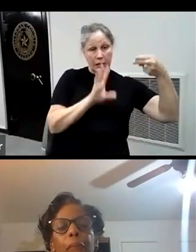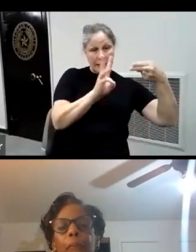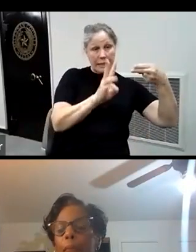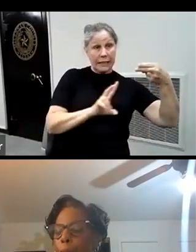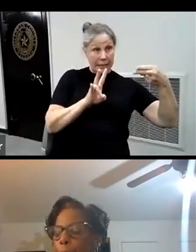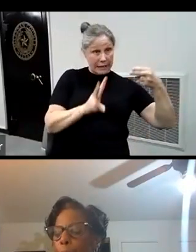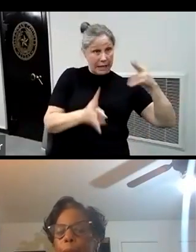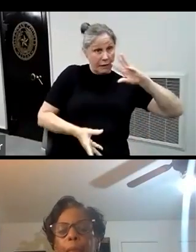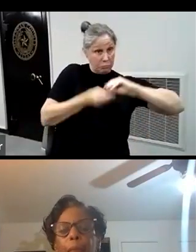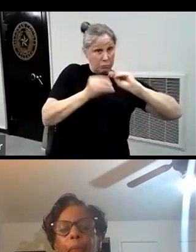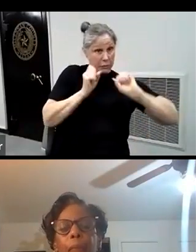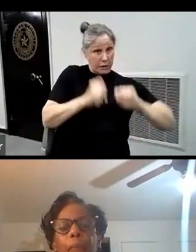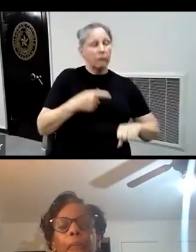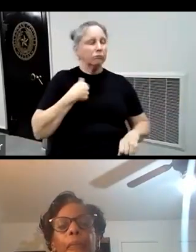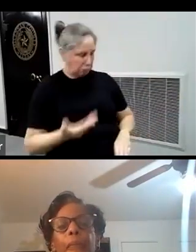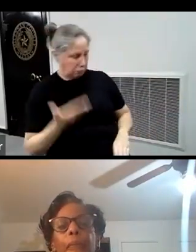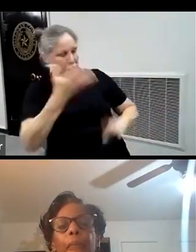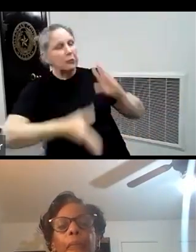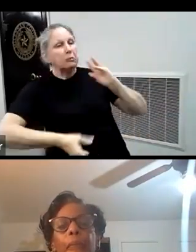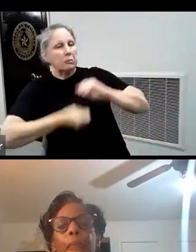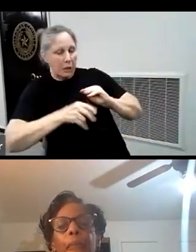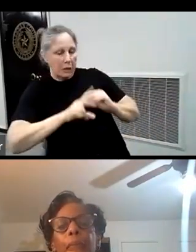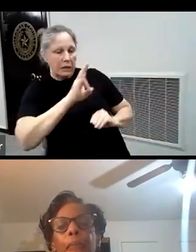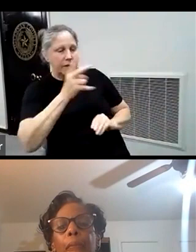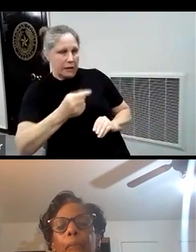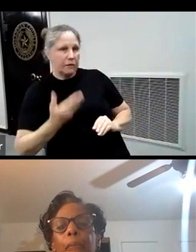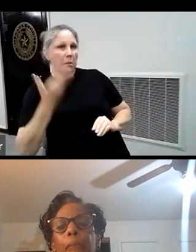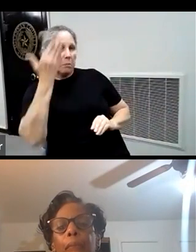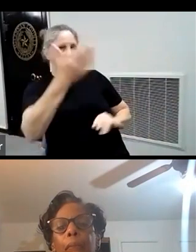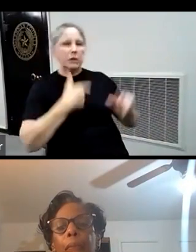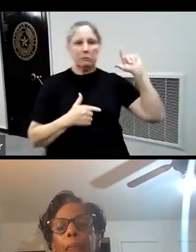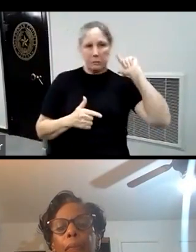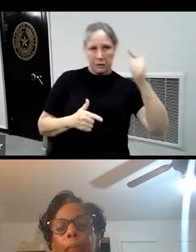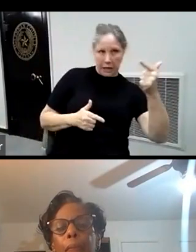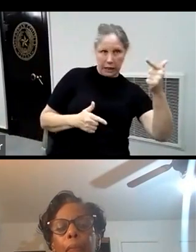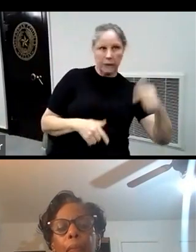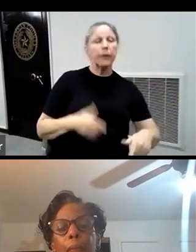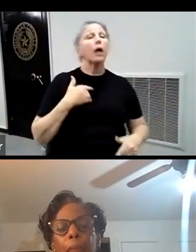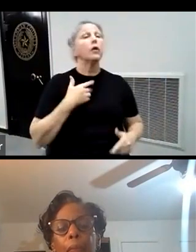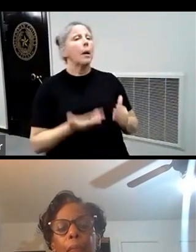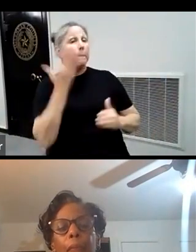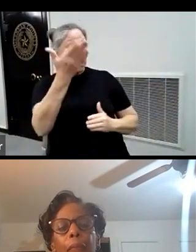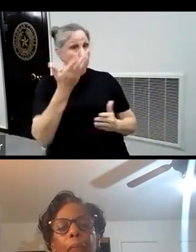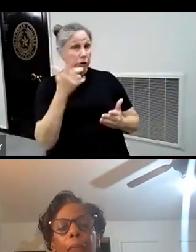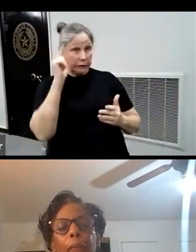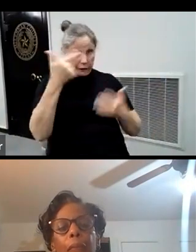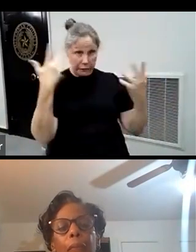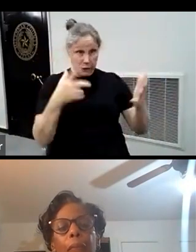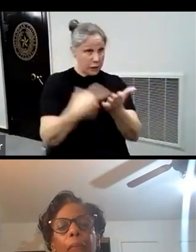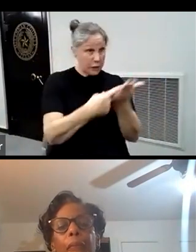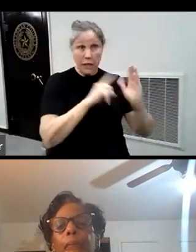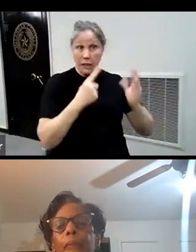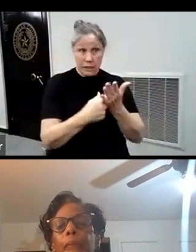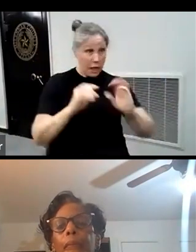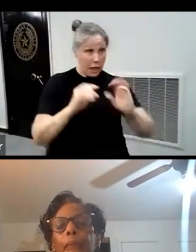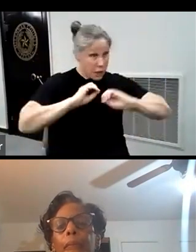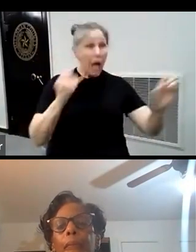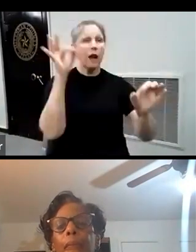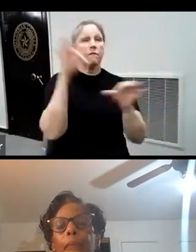and H7? Motion to approve H6 and H7. Motion been made second.